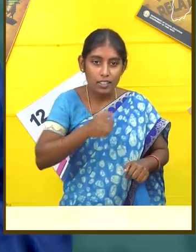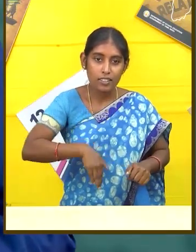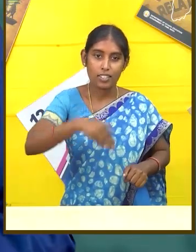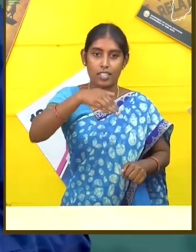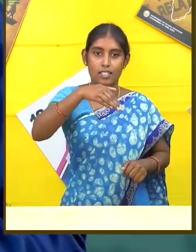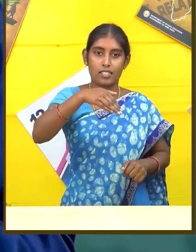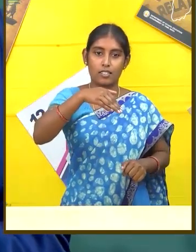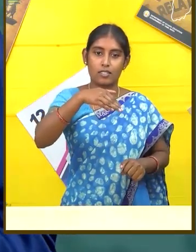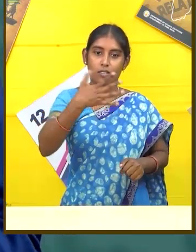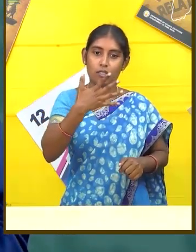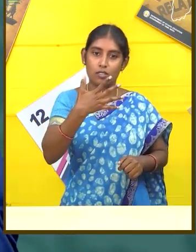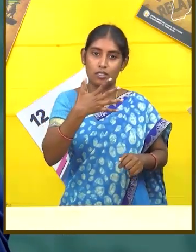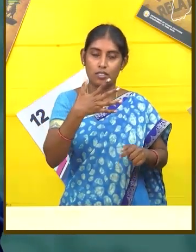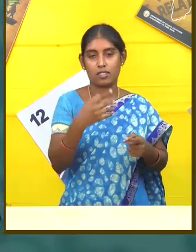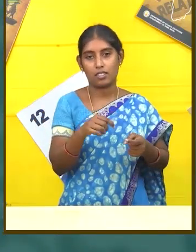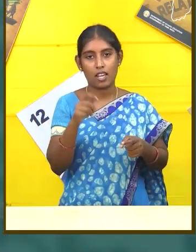age.